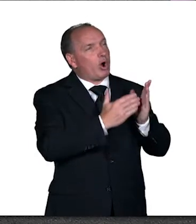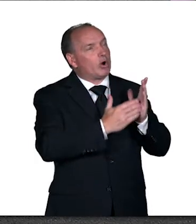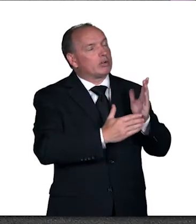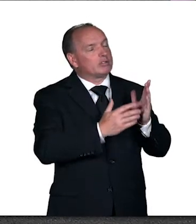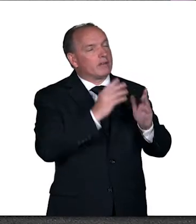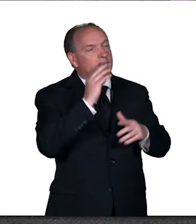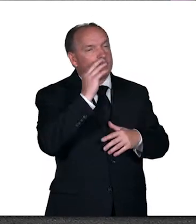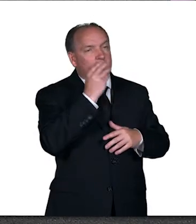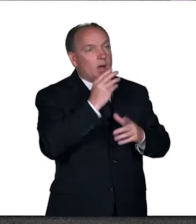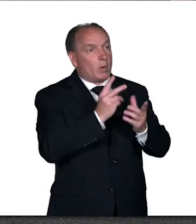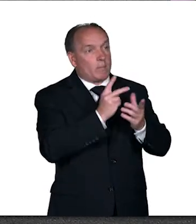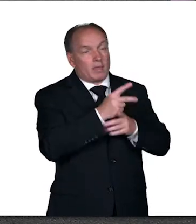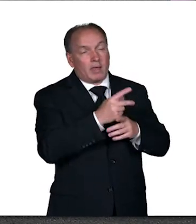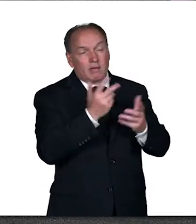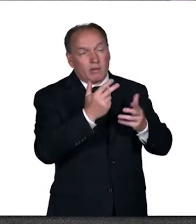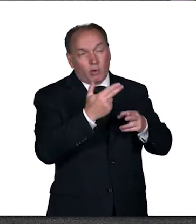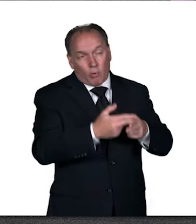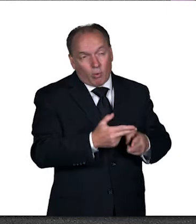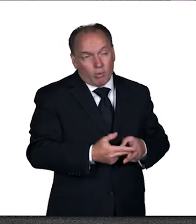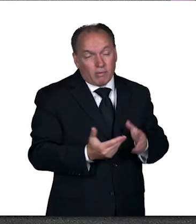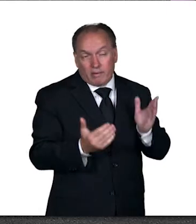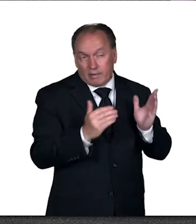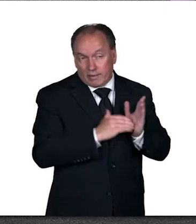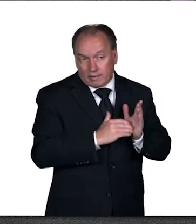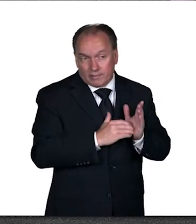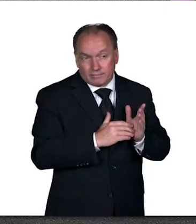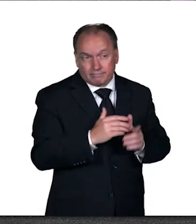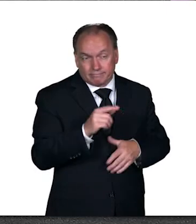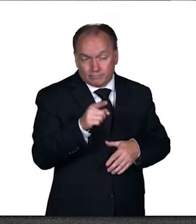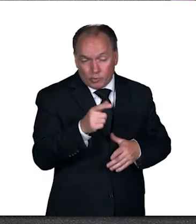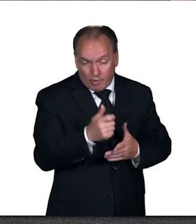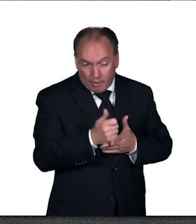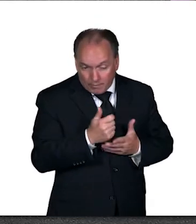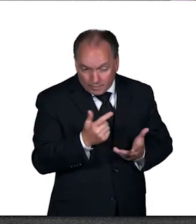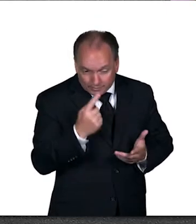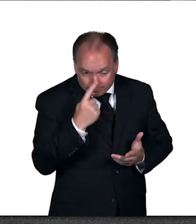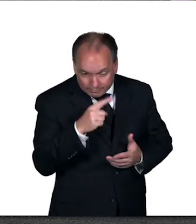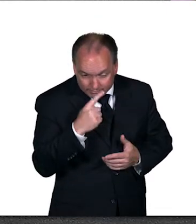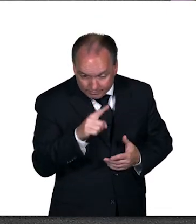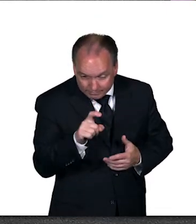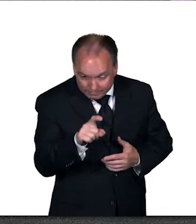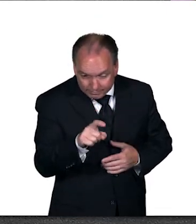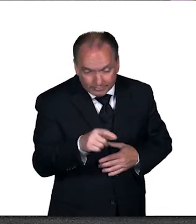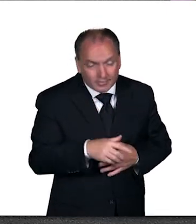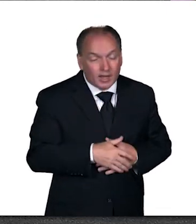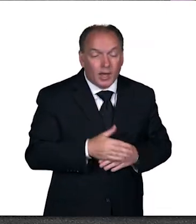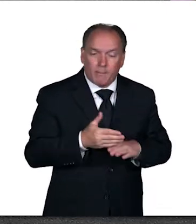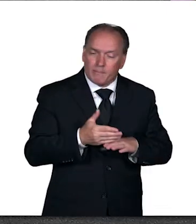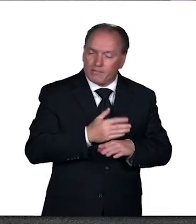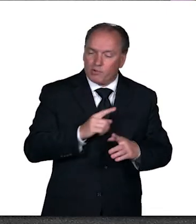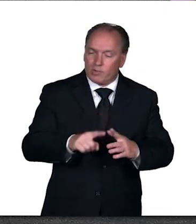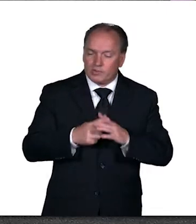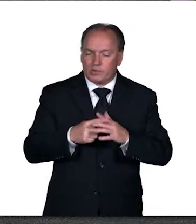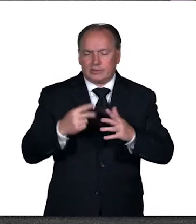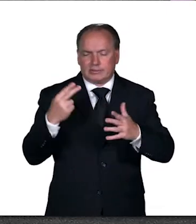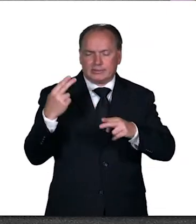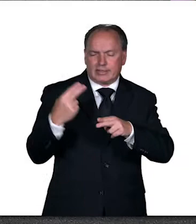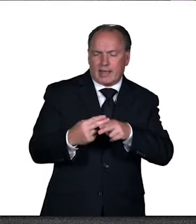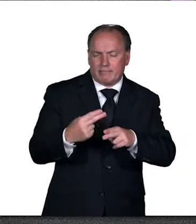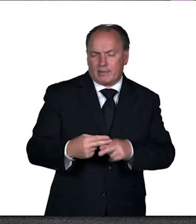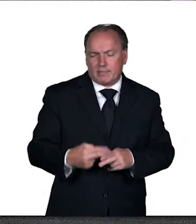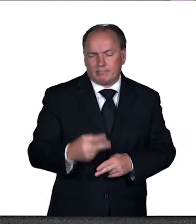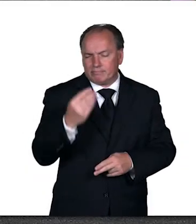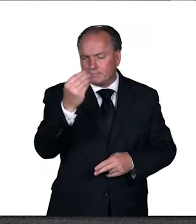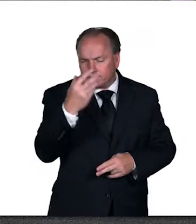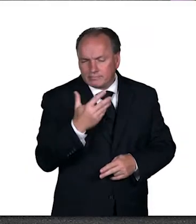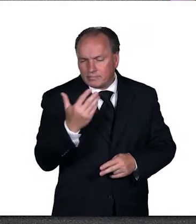our flower or plant are. Now, before we begin, we're going to name them off.